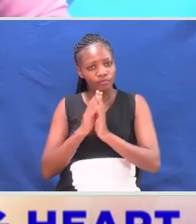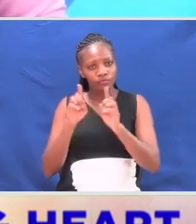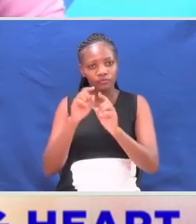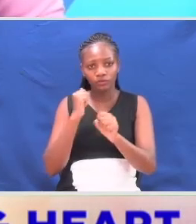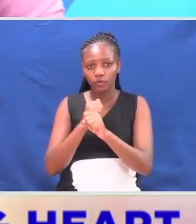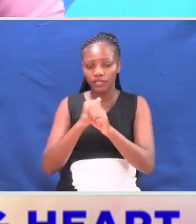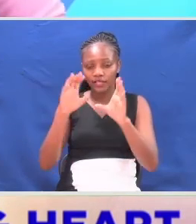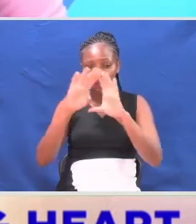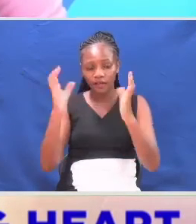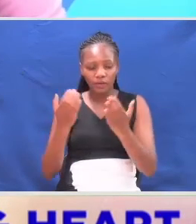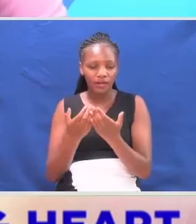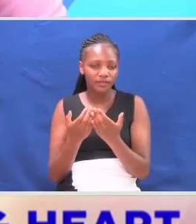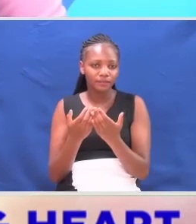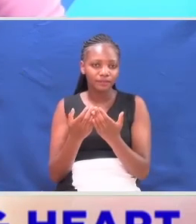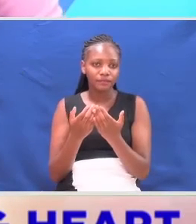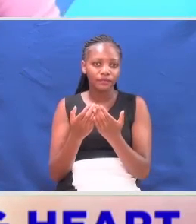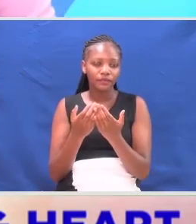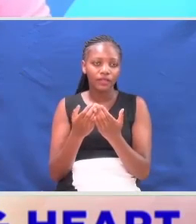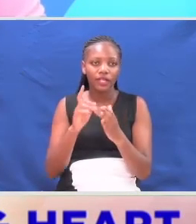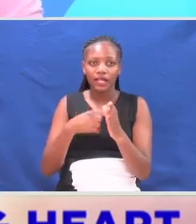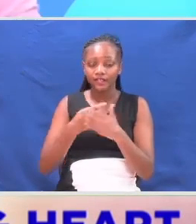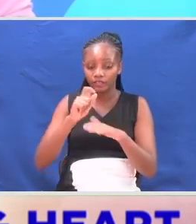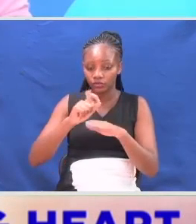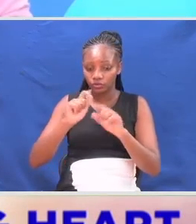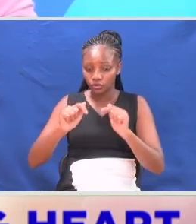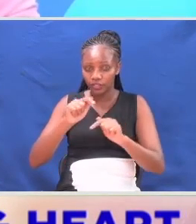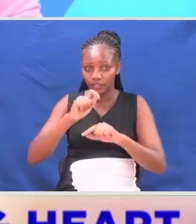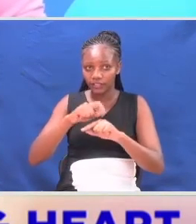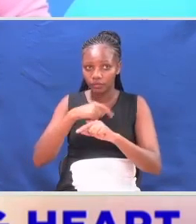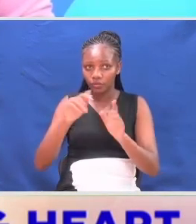there's so much negativity. And especially today as we commemorate